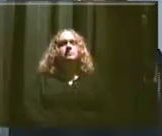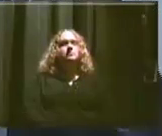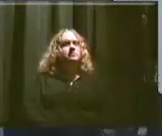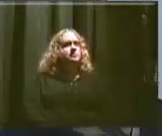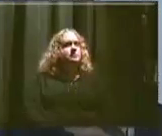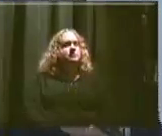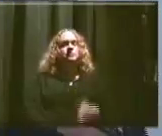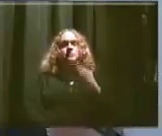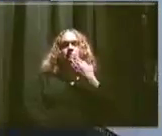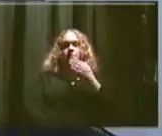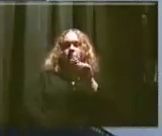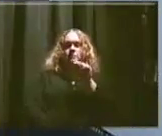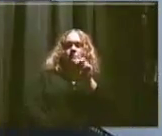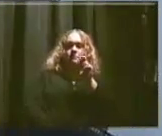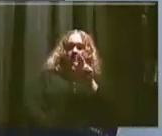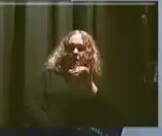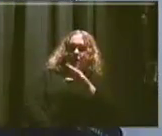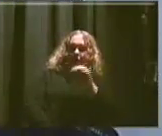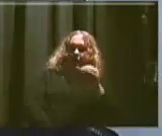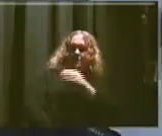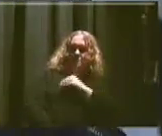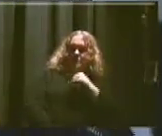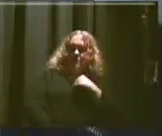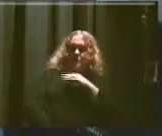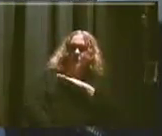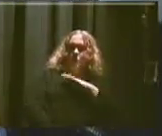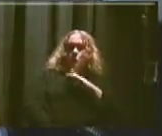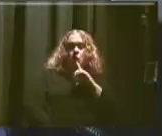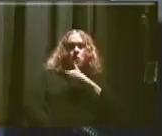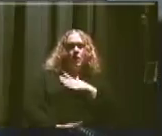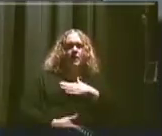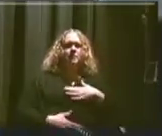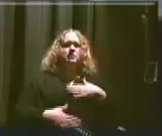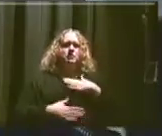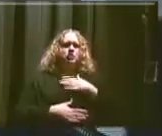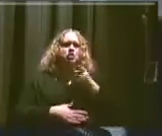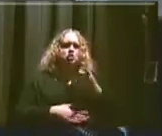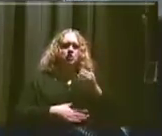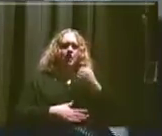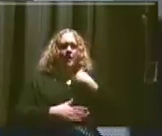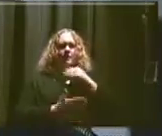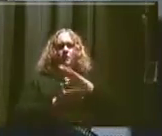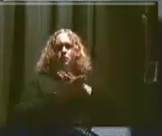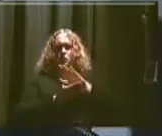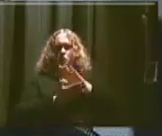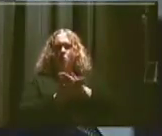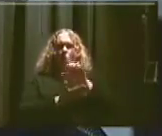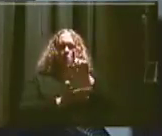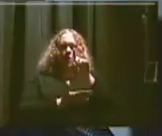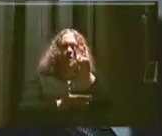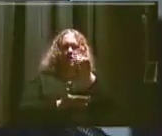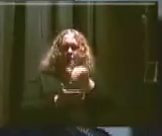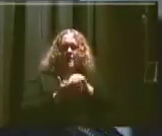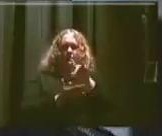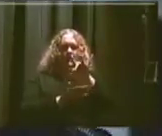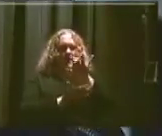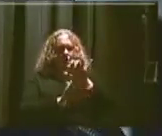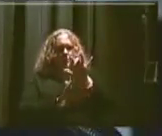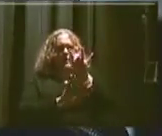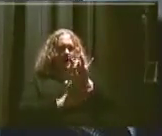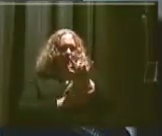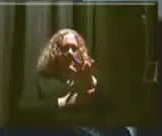Thank you, Terry, and thank you, members of the board. It is indeed a pleasure when you have a school of 1,883 outstanding students to find a great